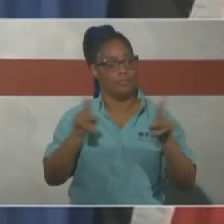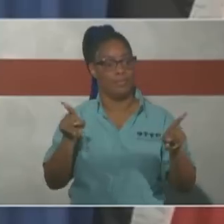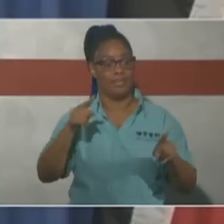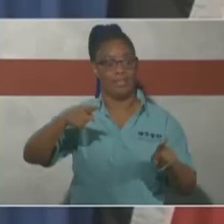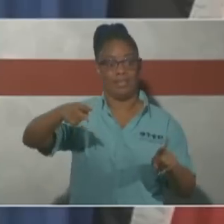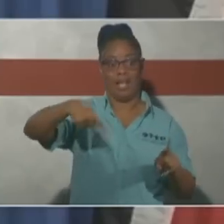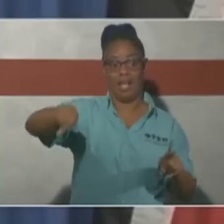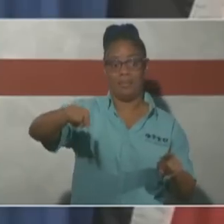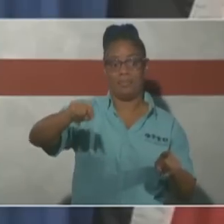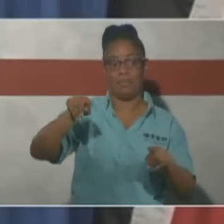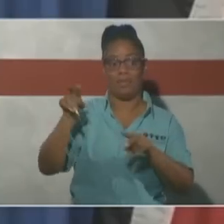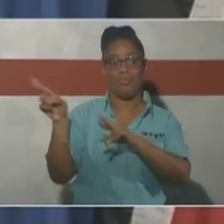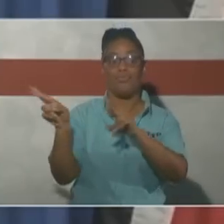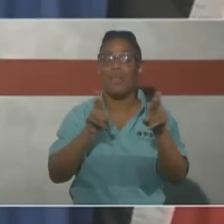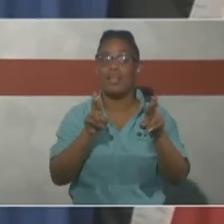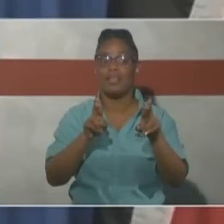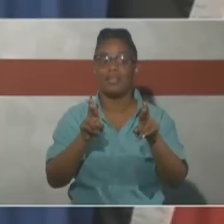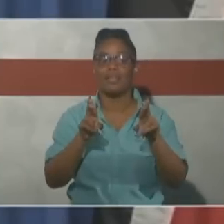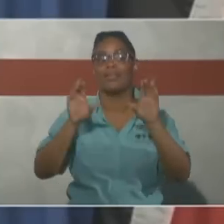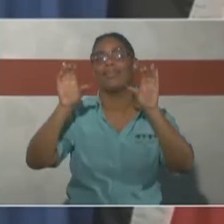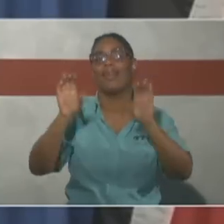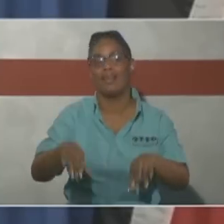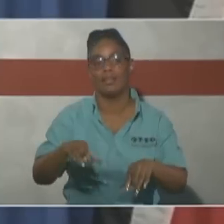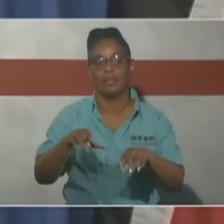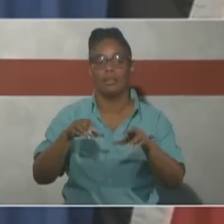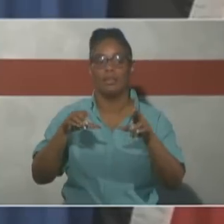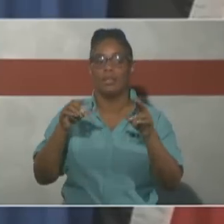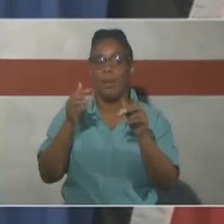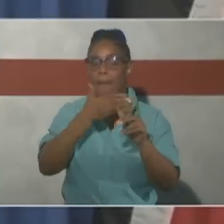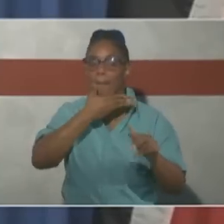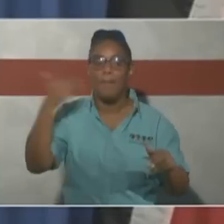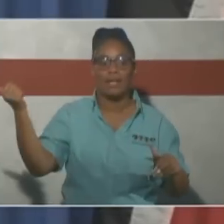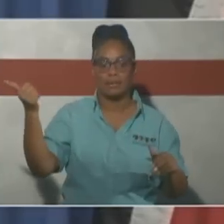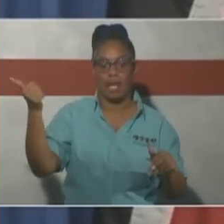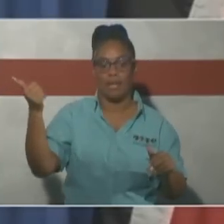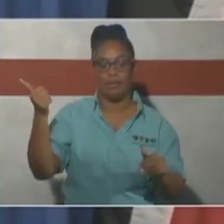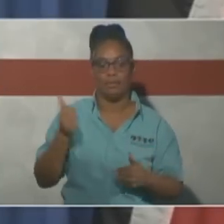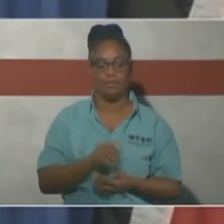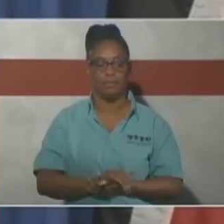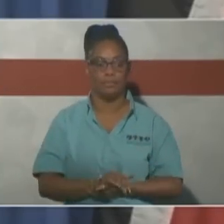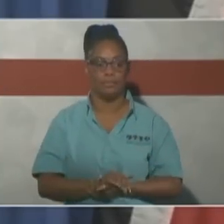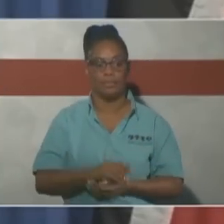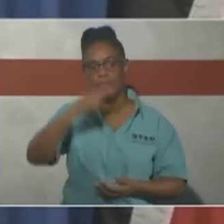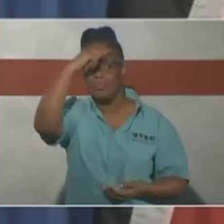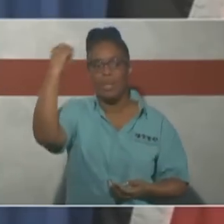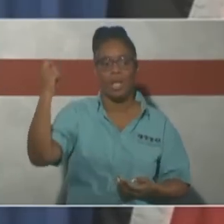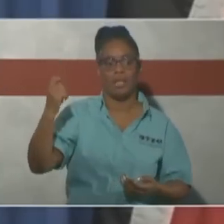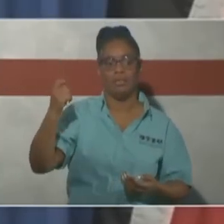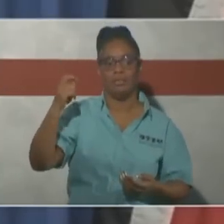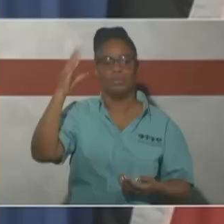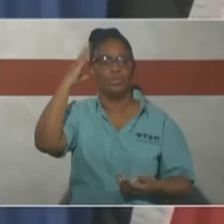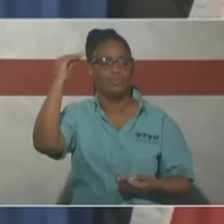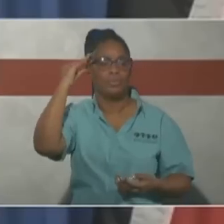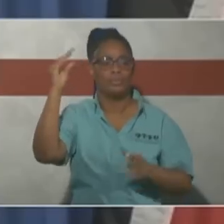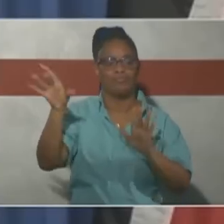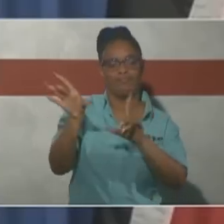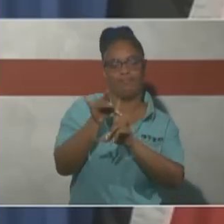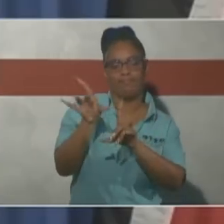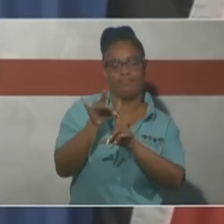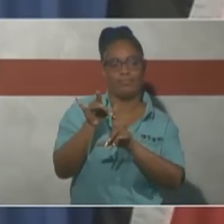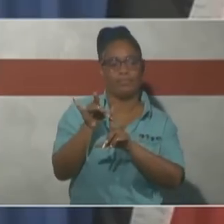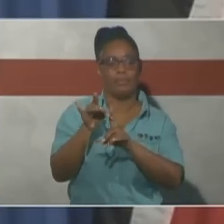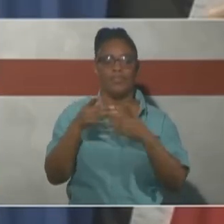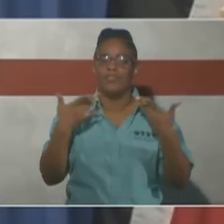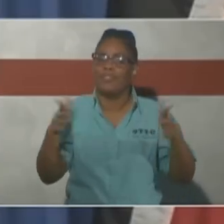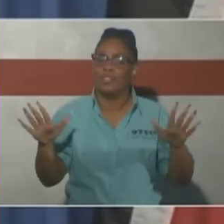exhortations that we have to learn to live with the virus is happening, but it's happening to a population that is in a better